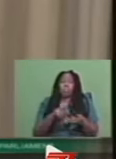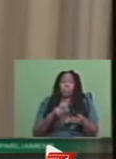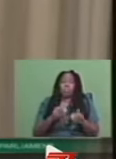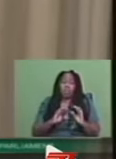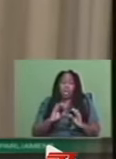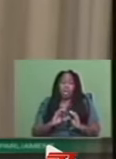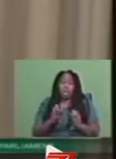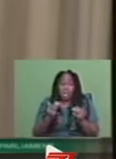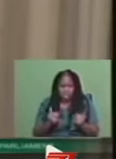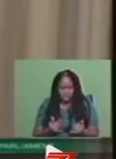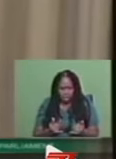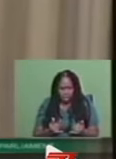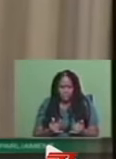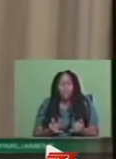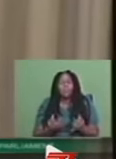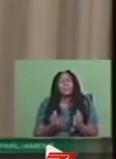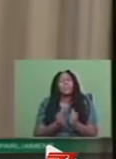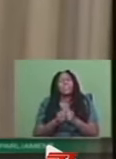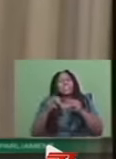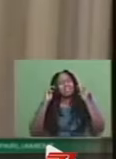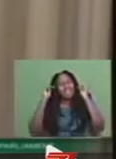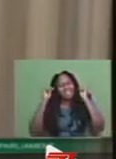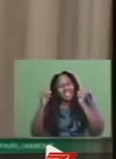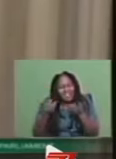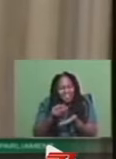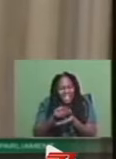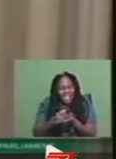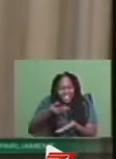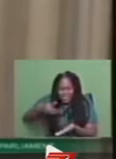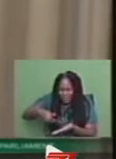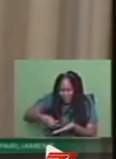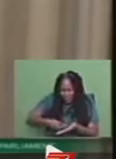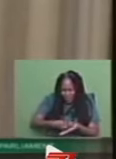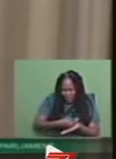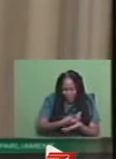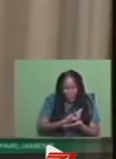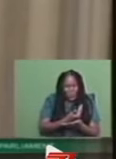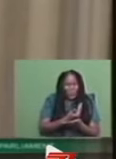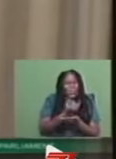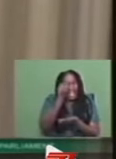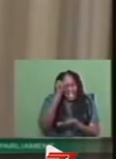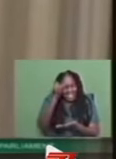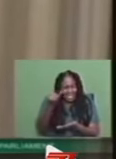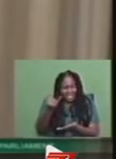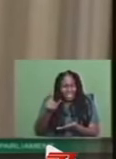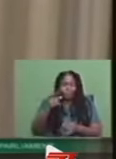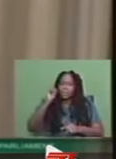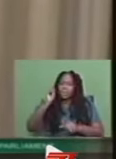kicks in, that same worker will not be able to afford the cheapest car.